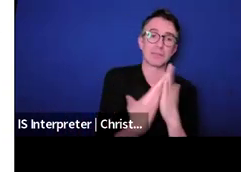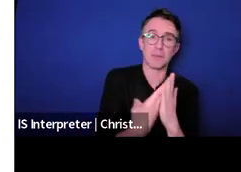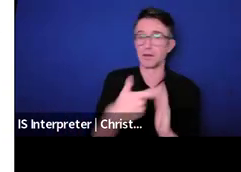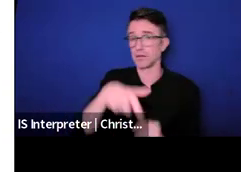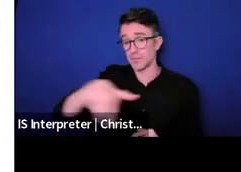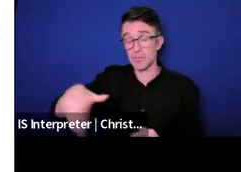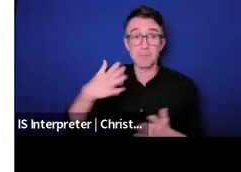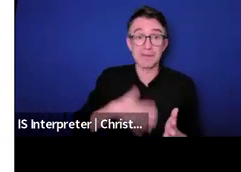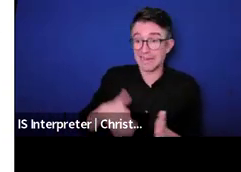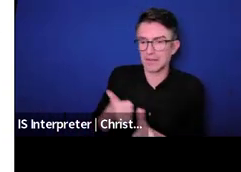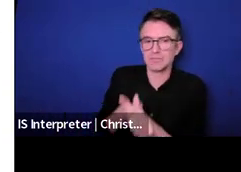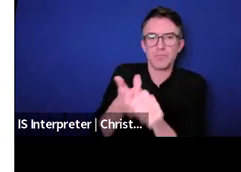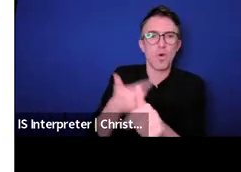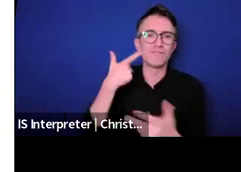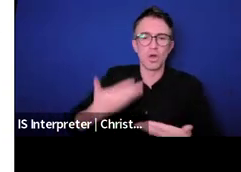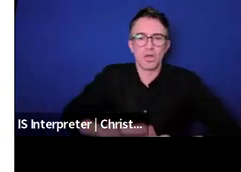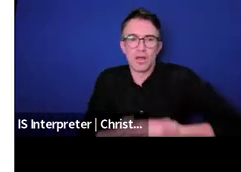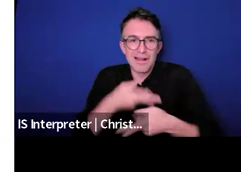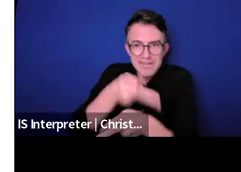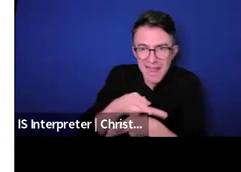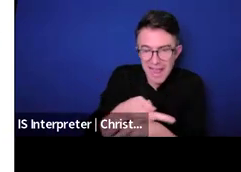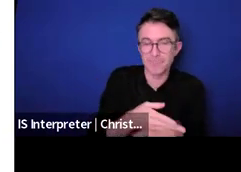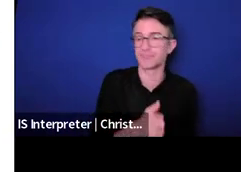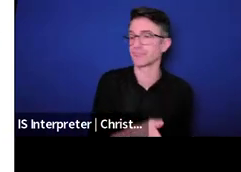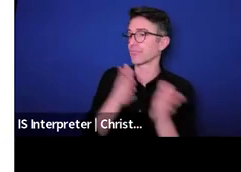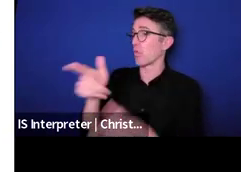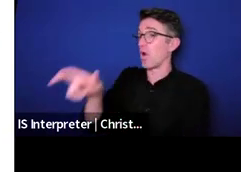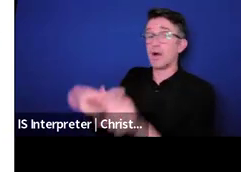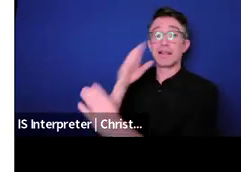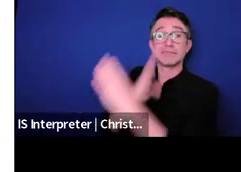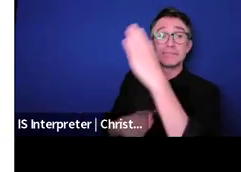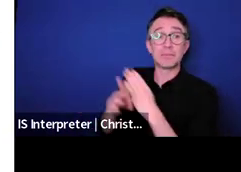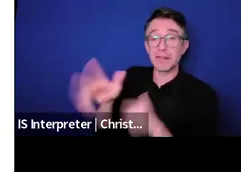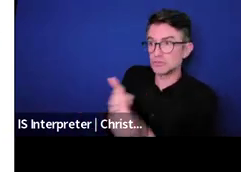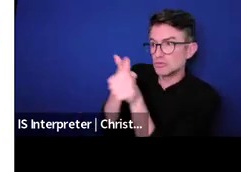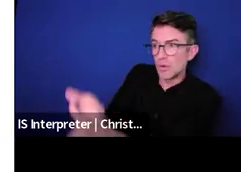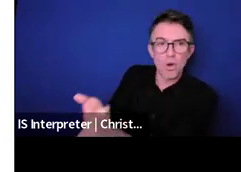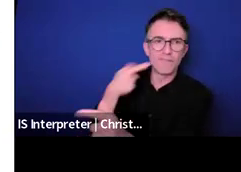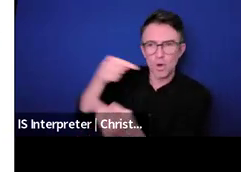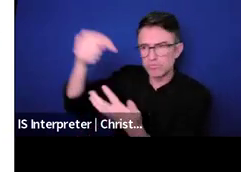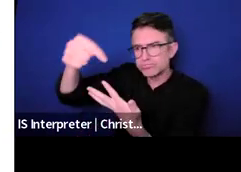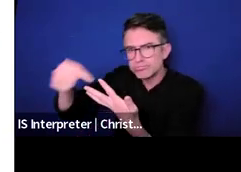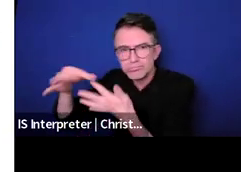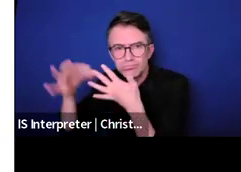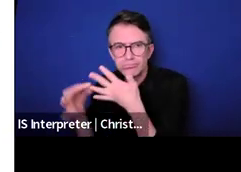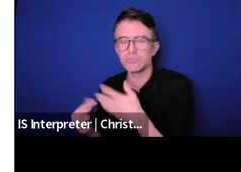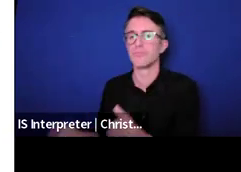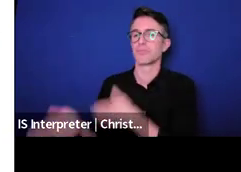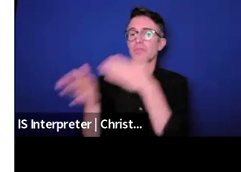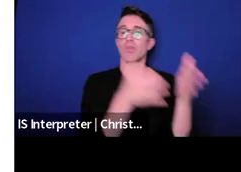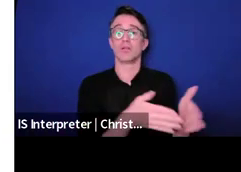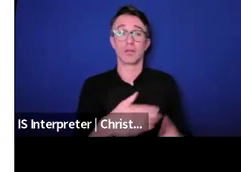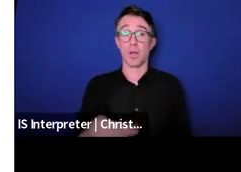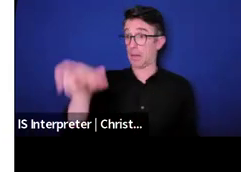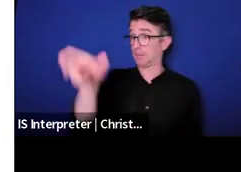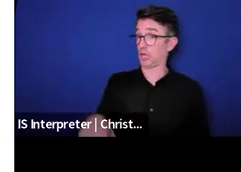disability support and human services such as personal assistance, assistive technology, etc. You see access to paid